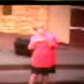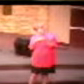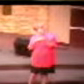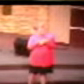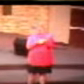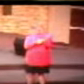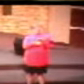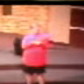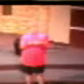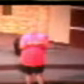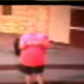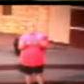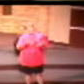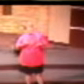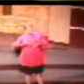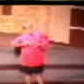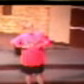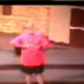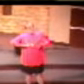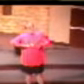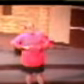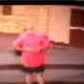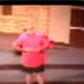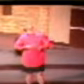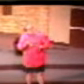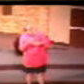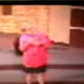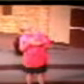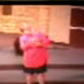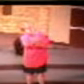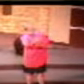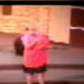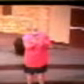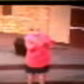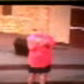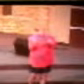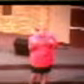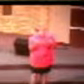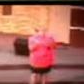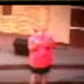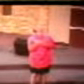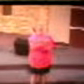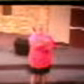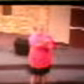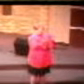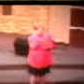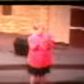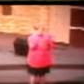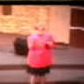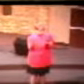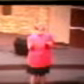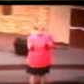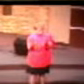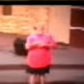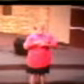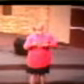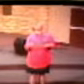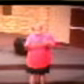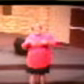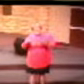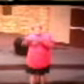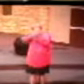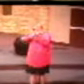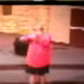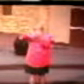unsettling. And often it can be frightful and fearful. But when the Holy Spirit comes